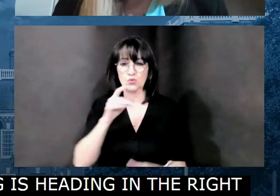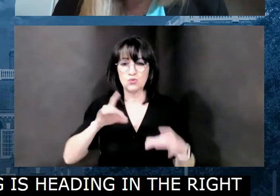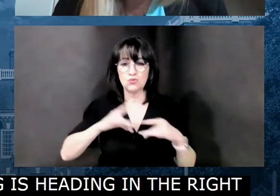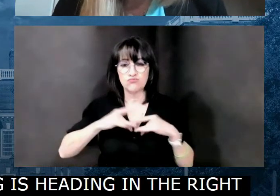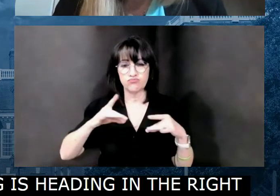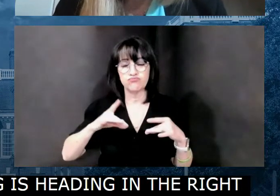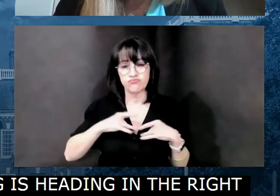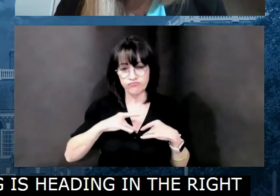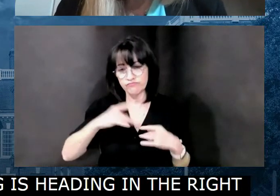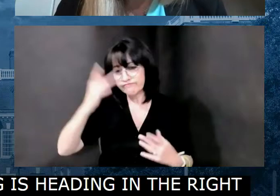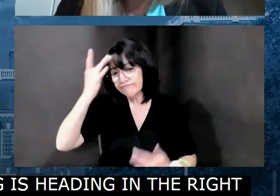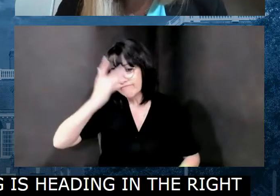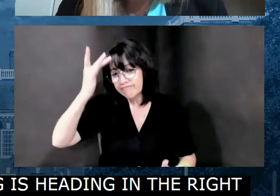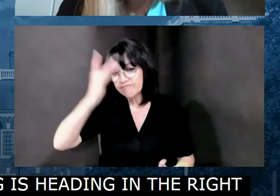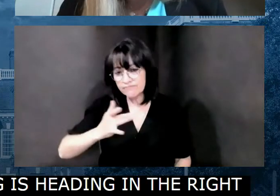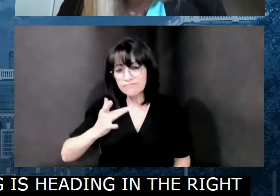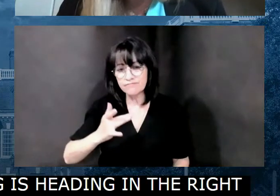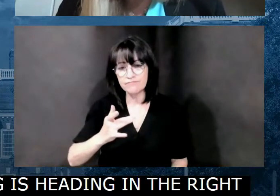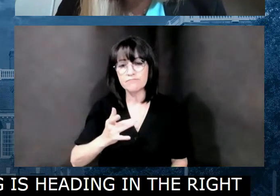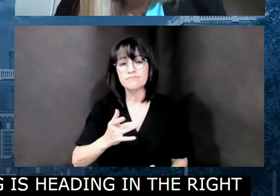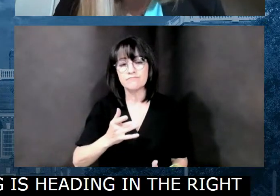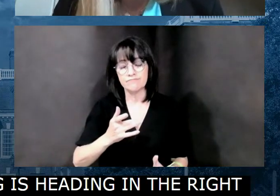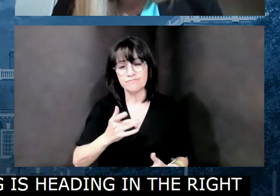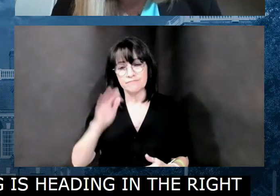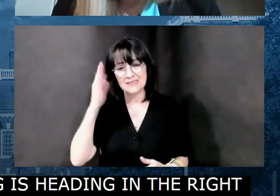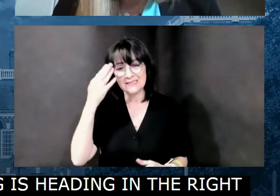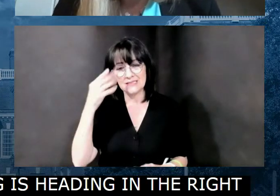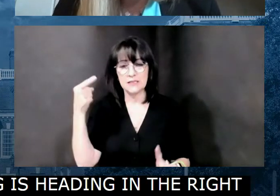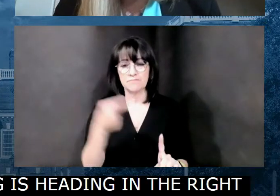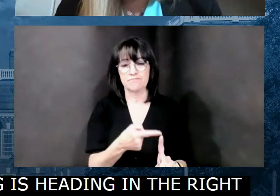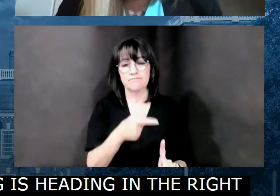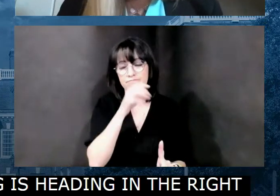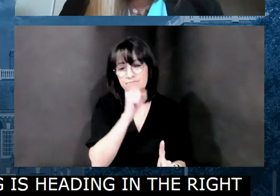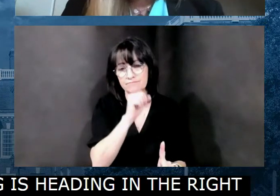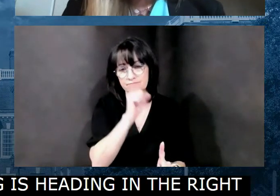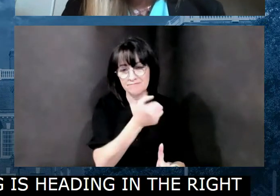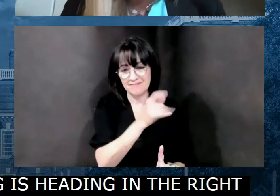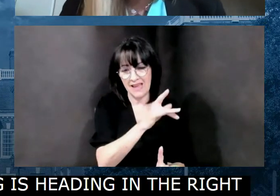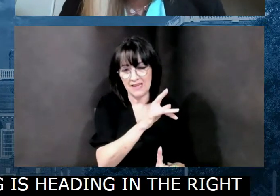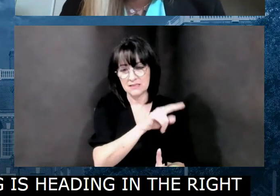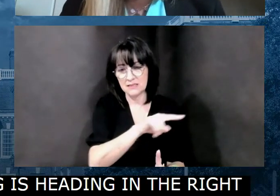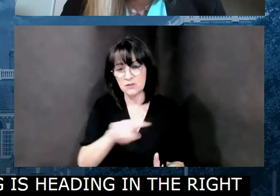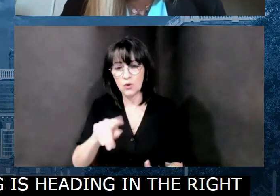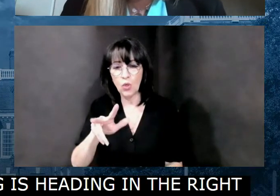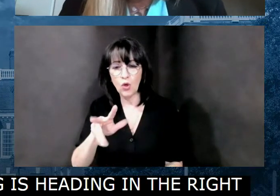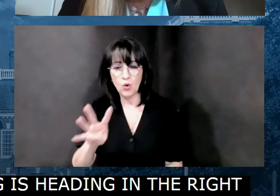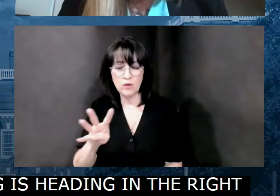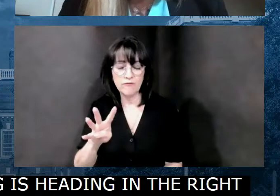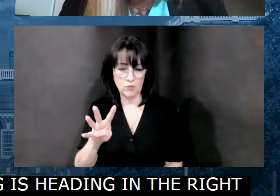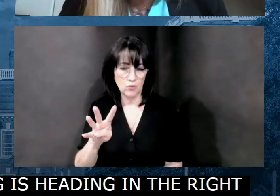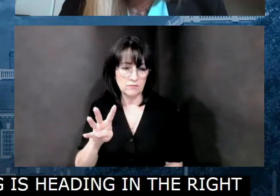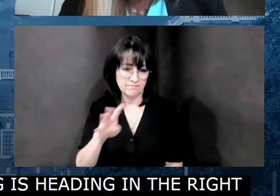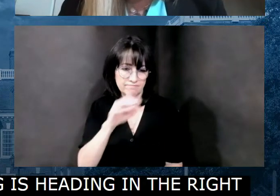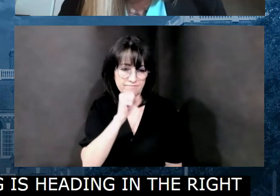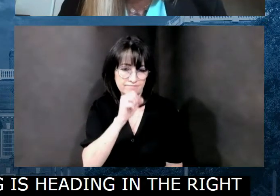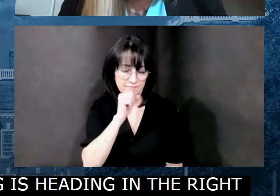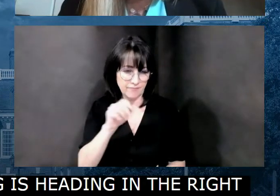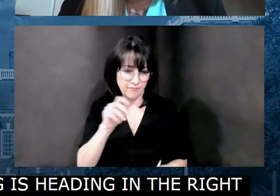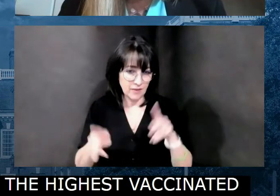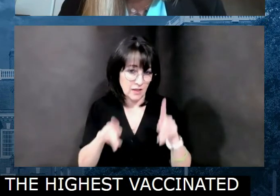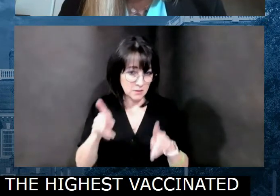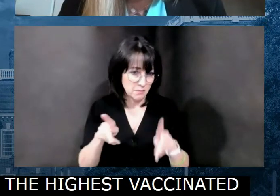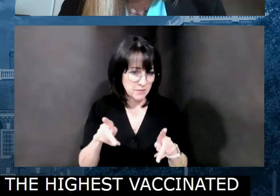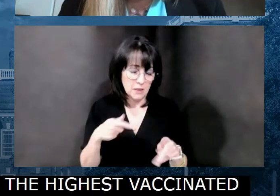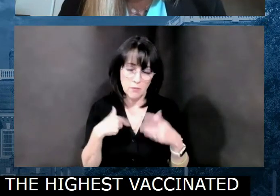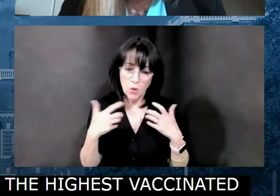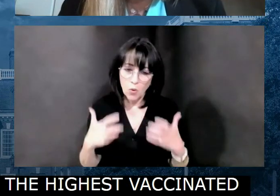very encouraged by this news, but it is critical that we continue our efforts to promote vaccination, especially among our